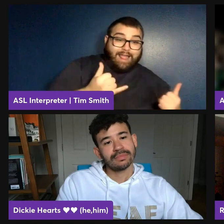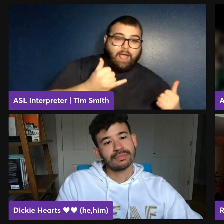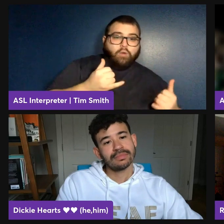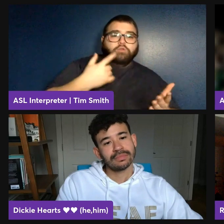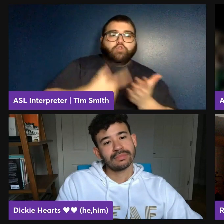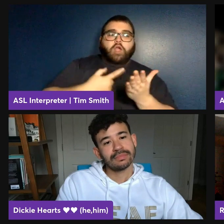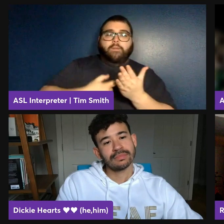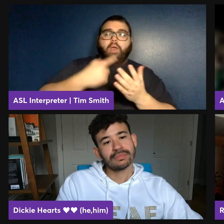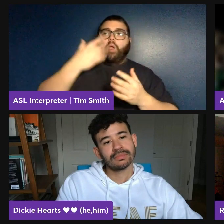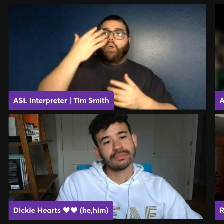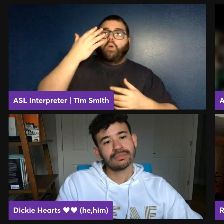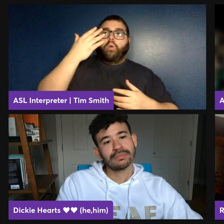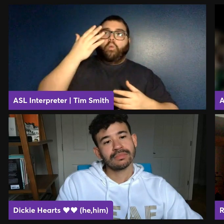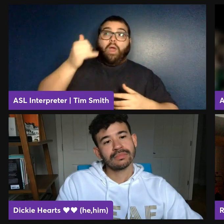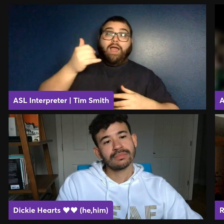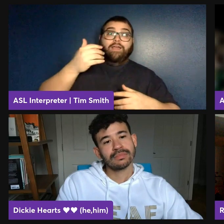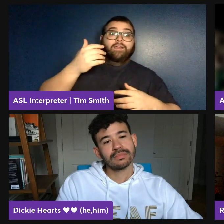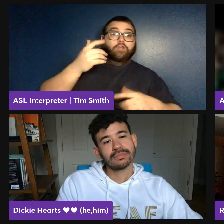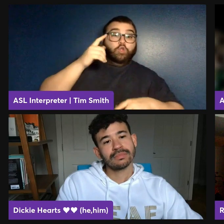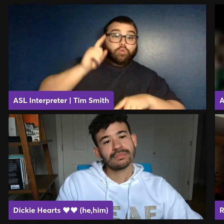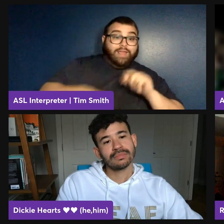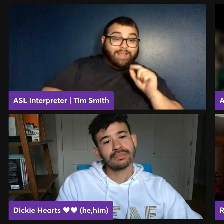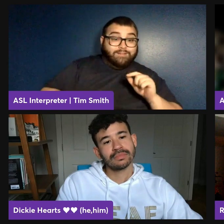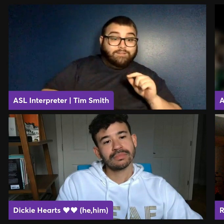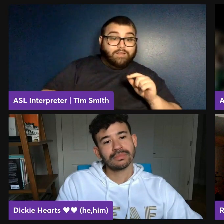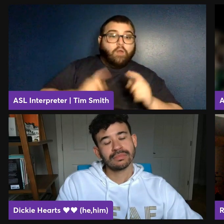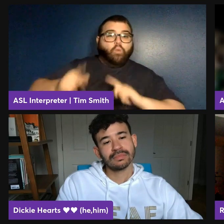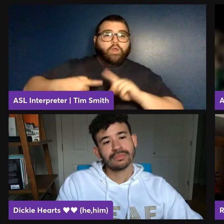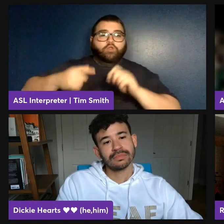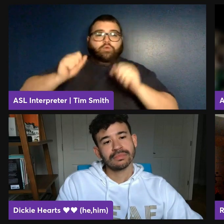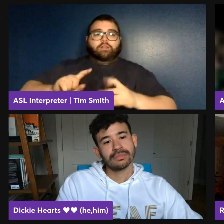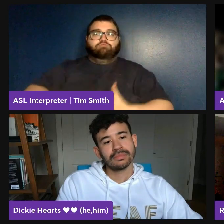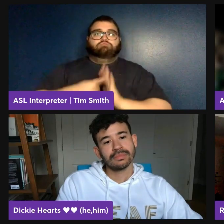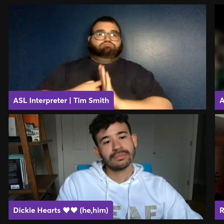why you aren't and why it matters.